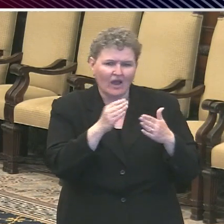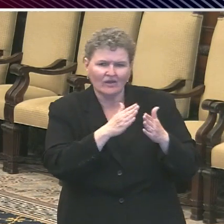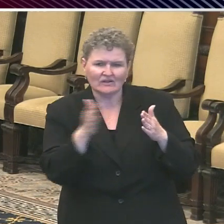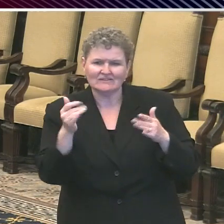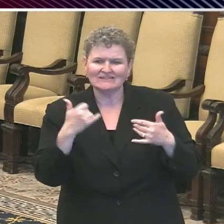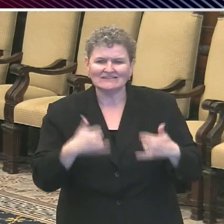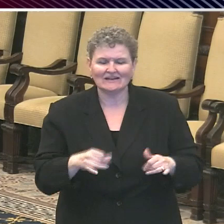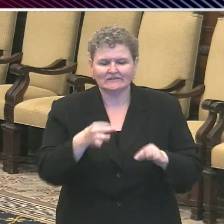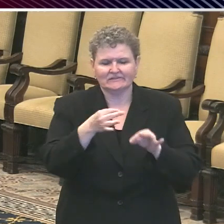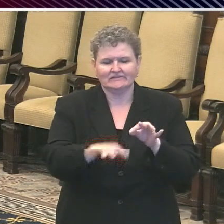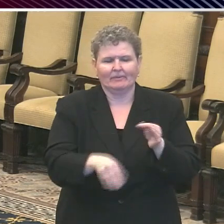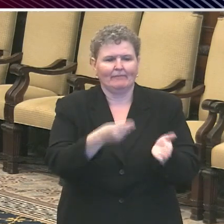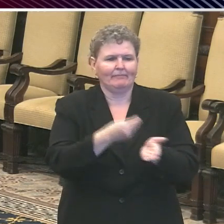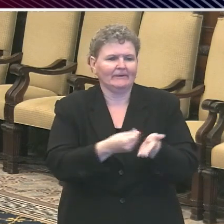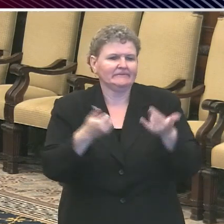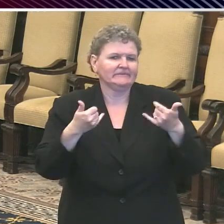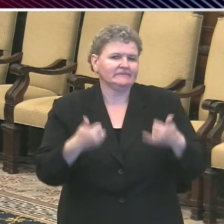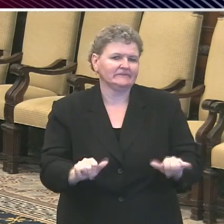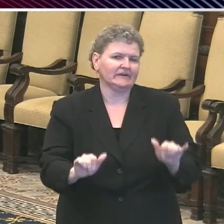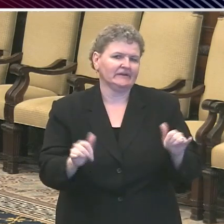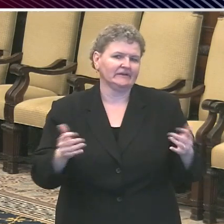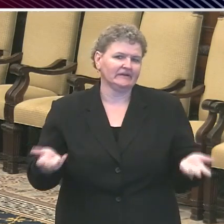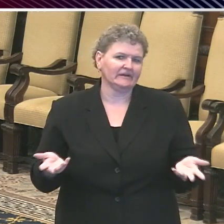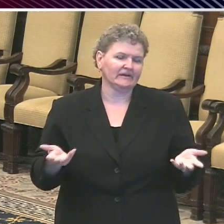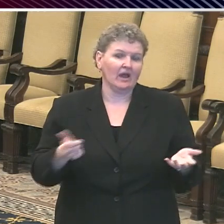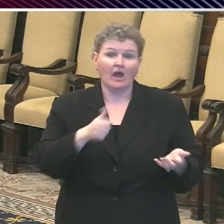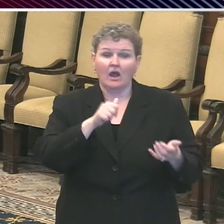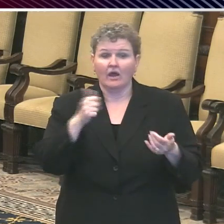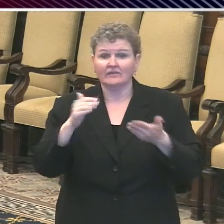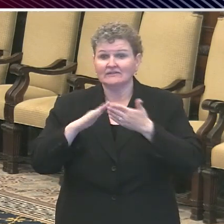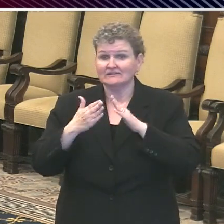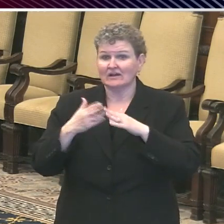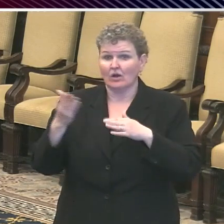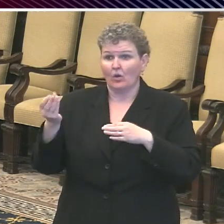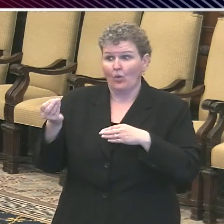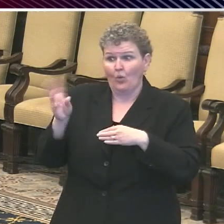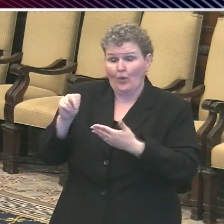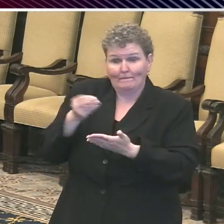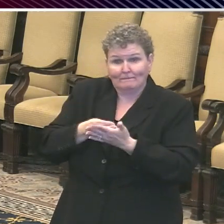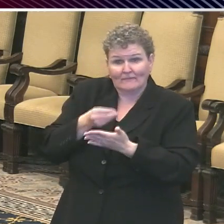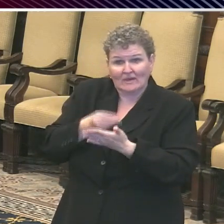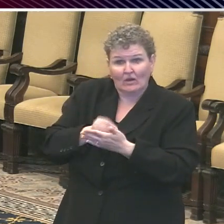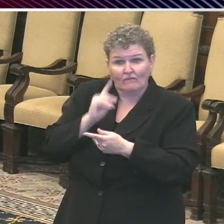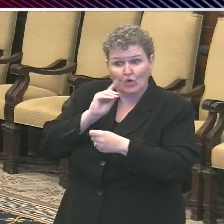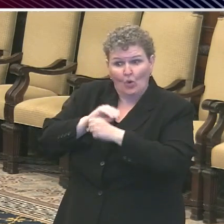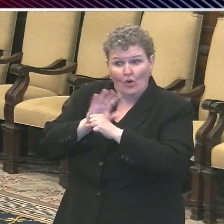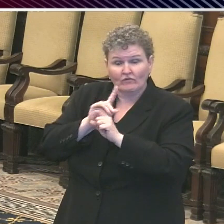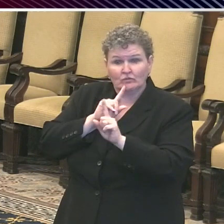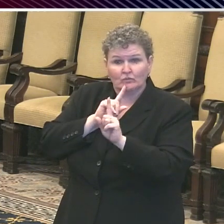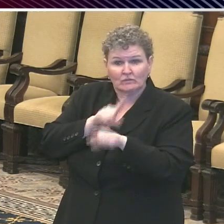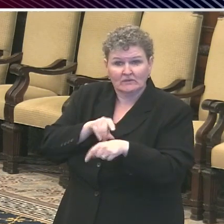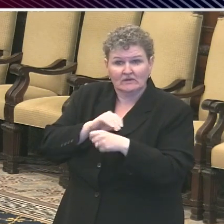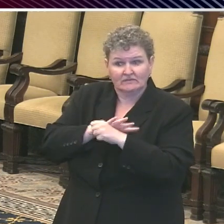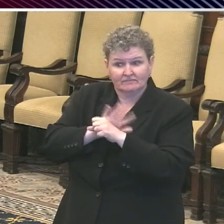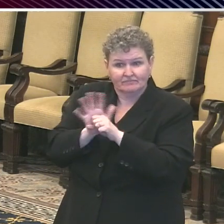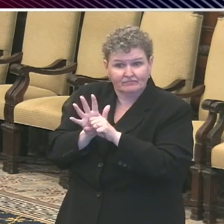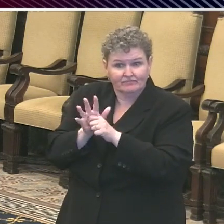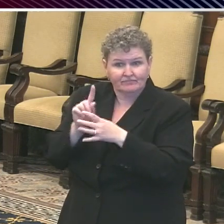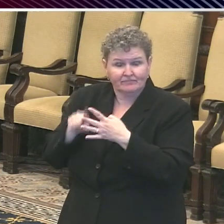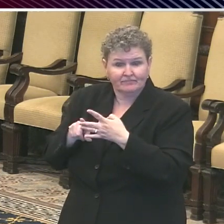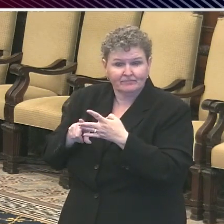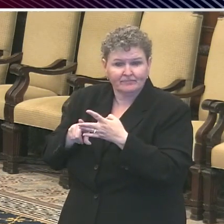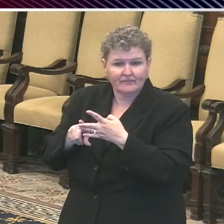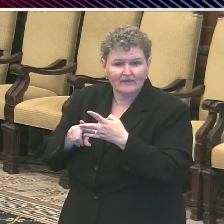this for other funds, because the city has its own pot of money for COVID response, correct? So the